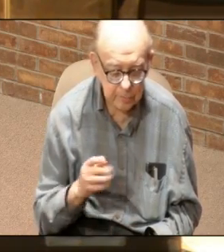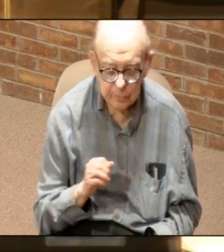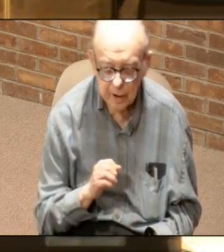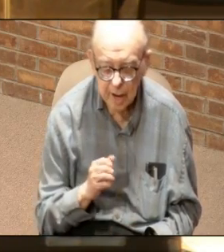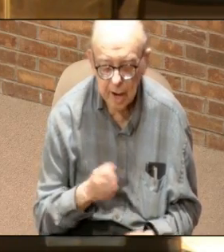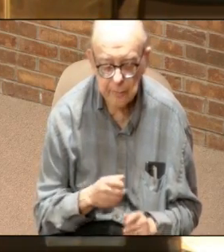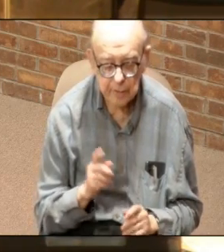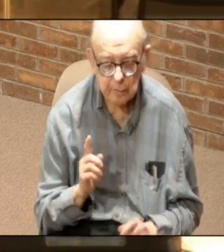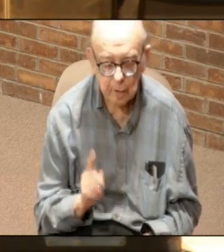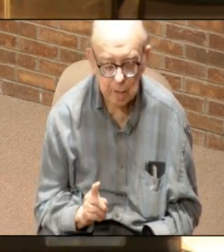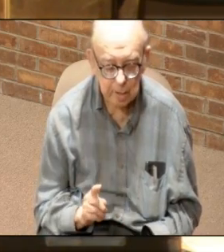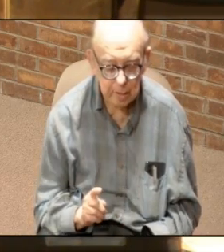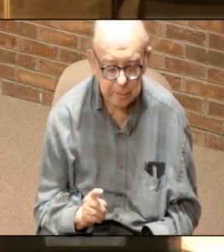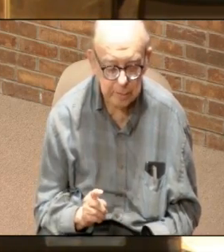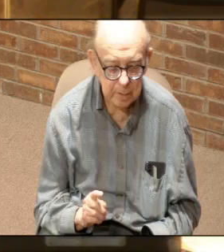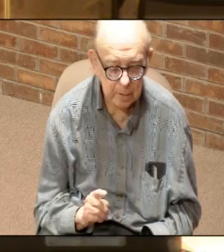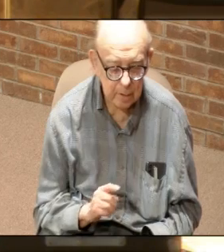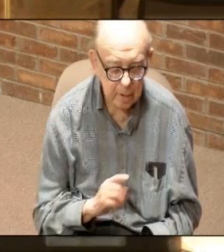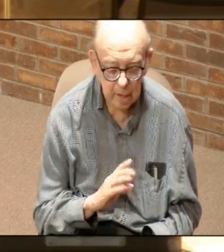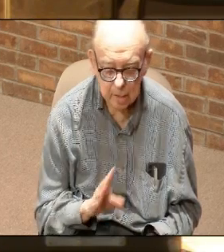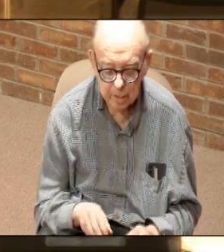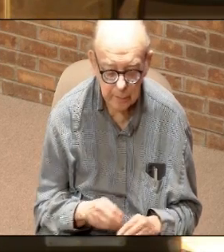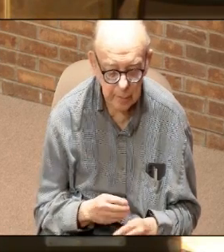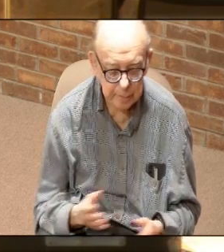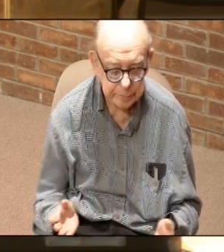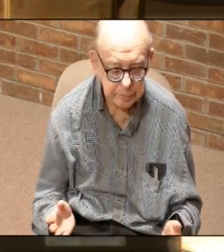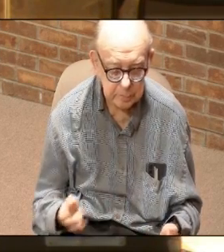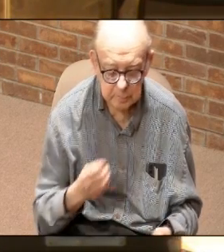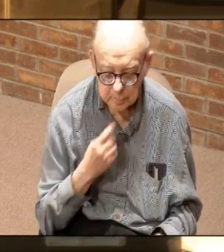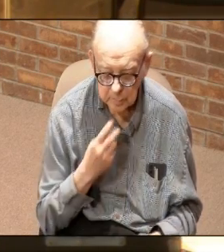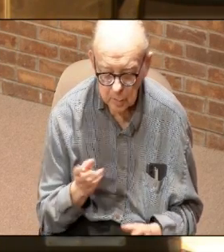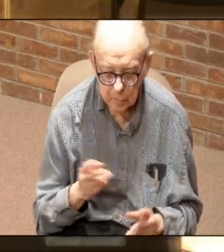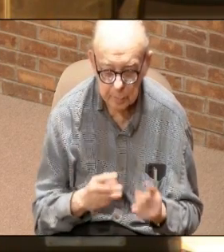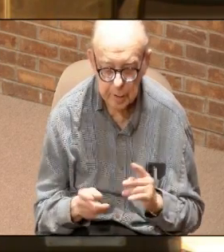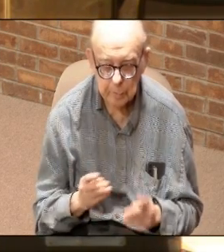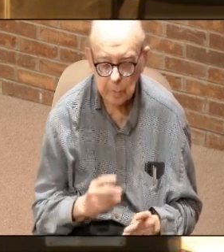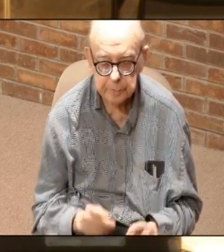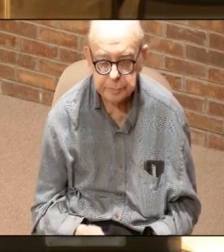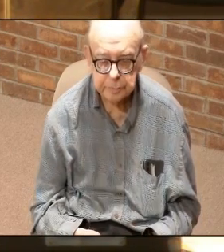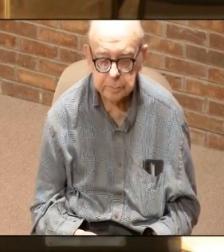everybody, and they were all inclusive. And when they told them,